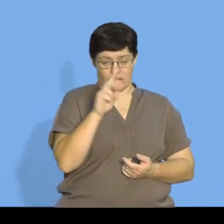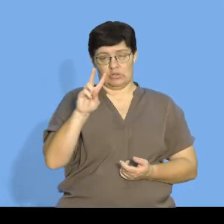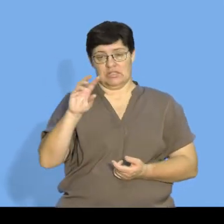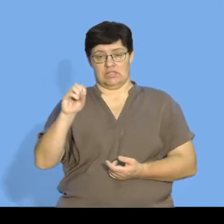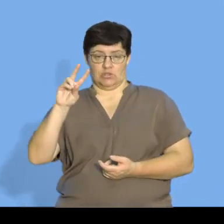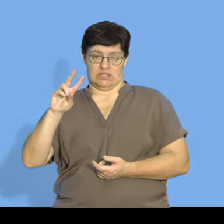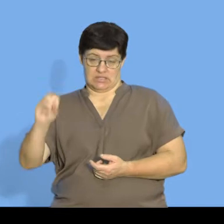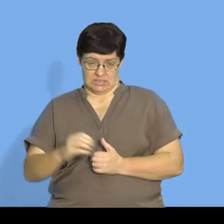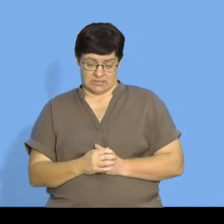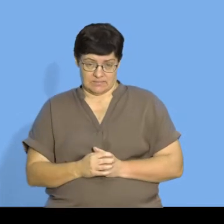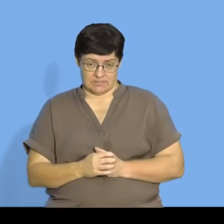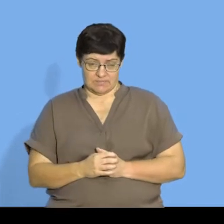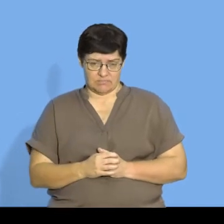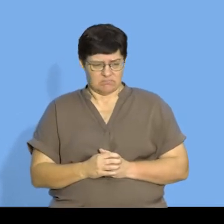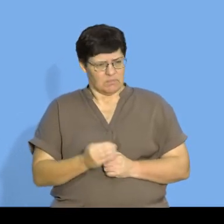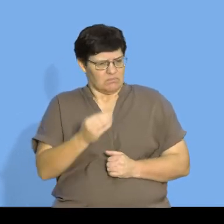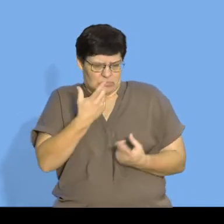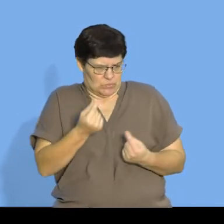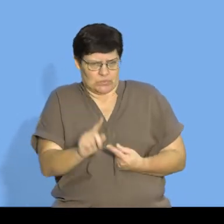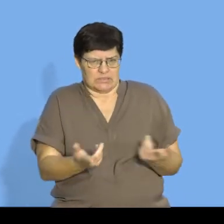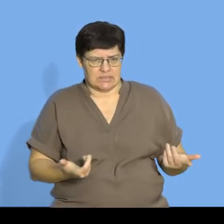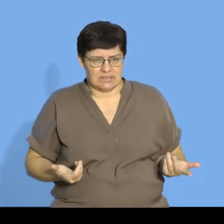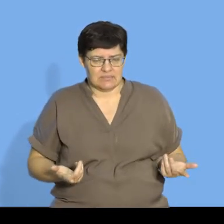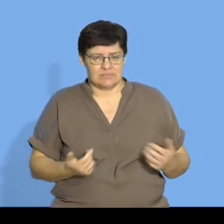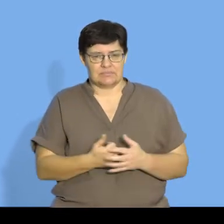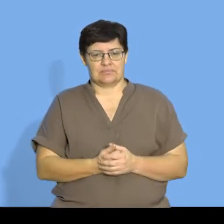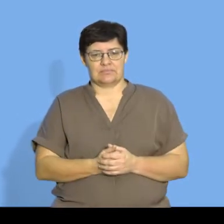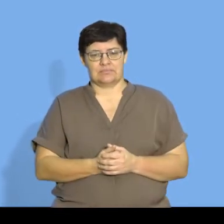Okay, this means therefore, what are we going to do?